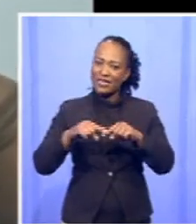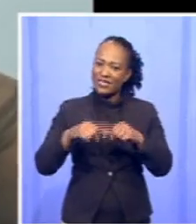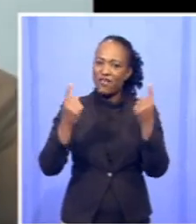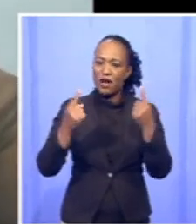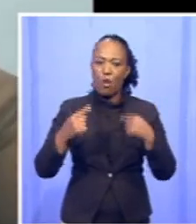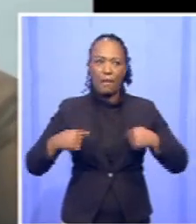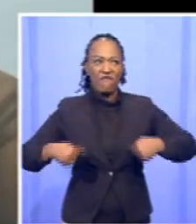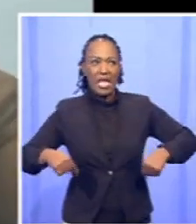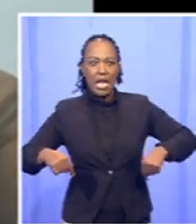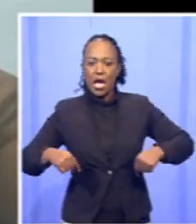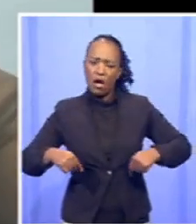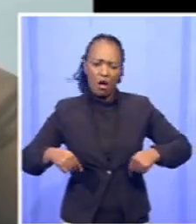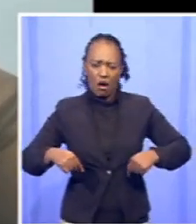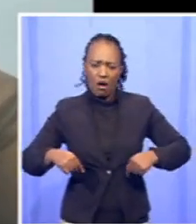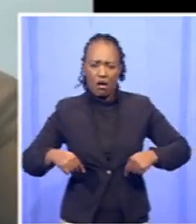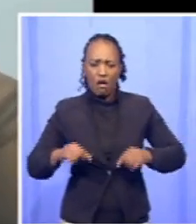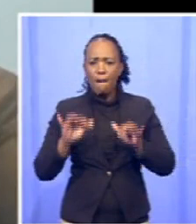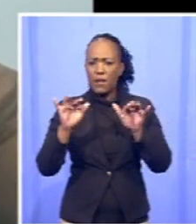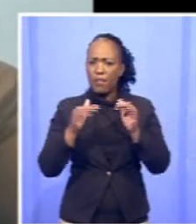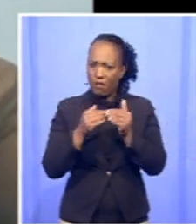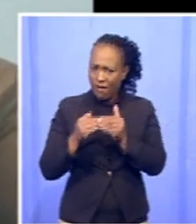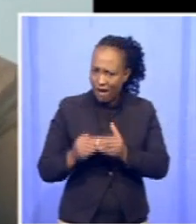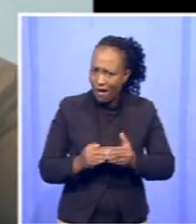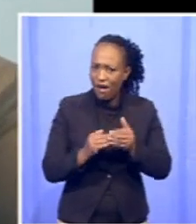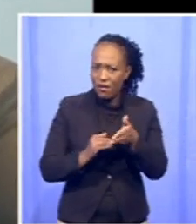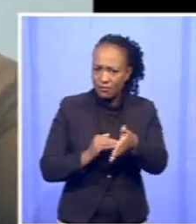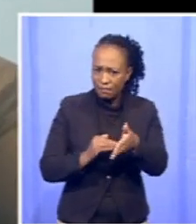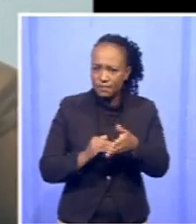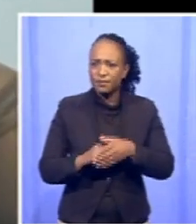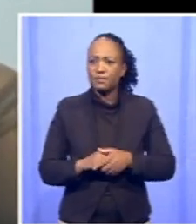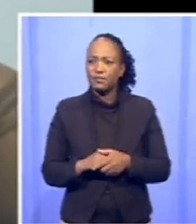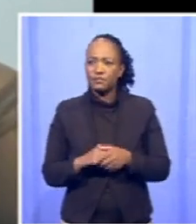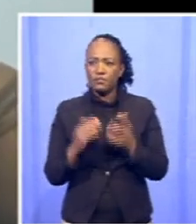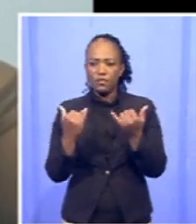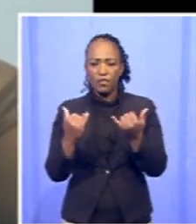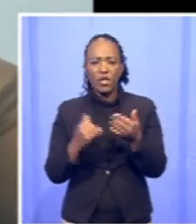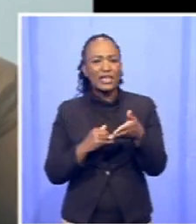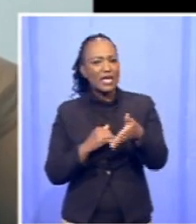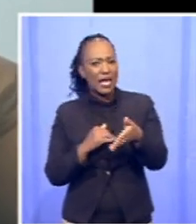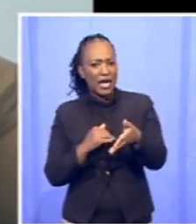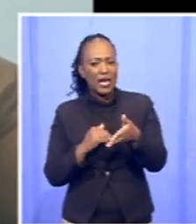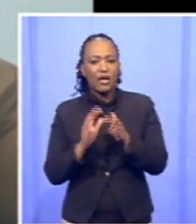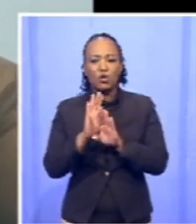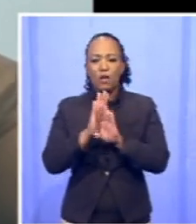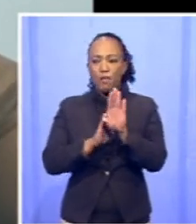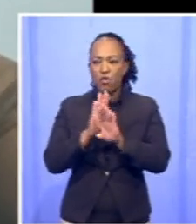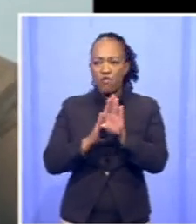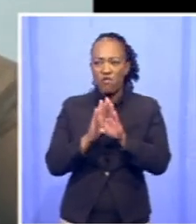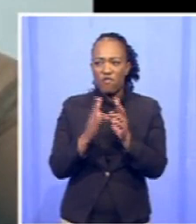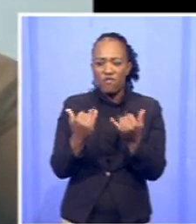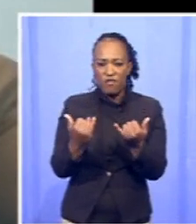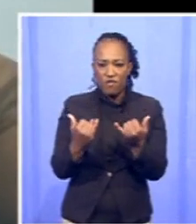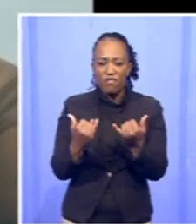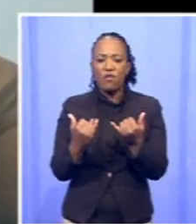and to quell my anxieties and know that people care and know that people are out to improve the situations